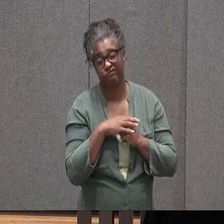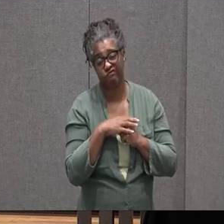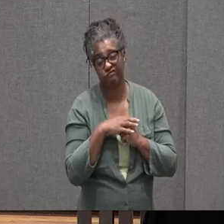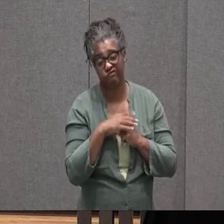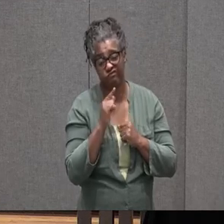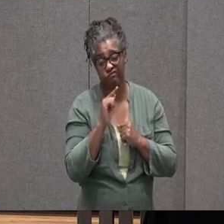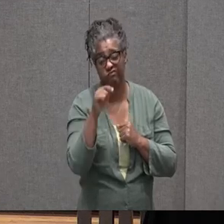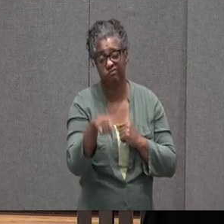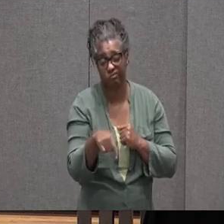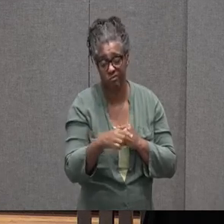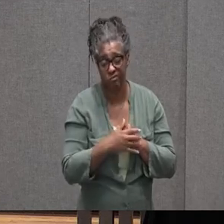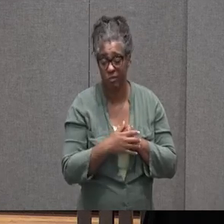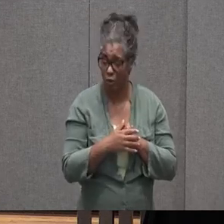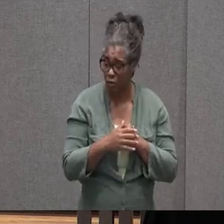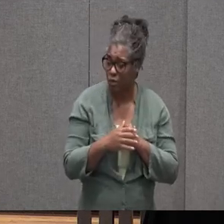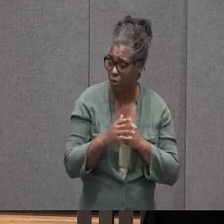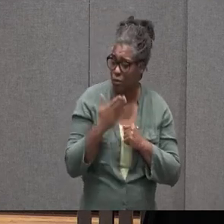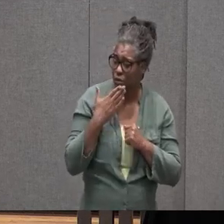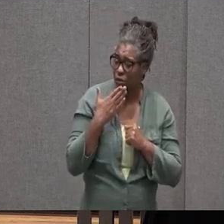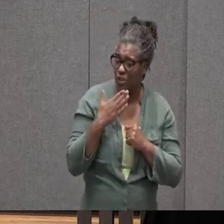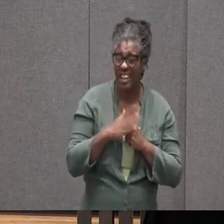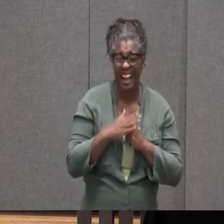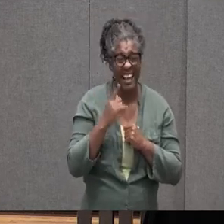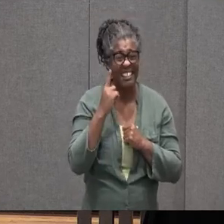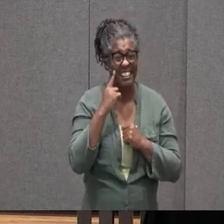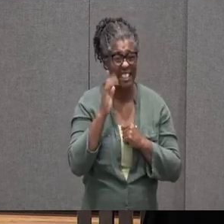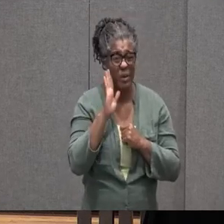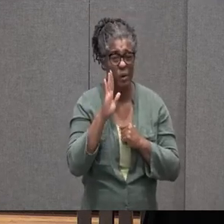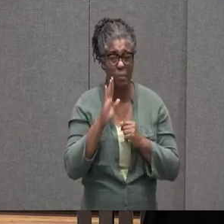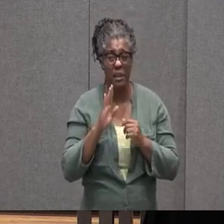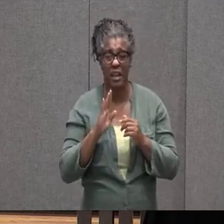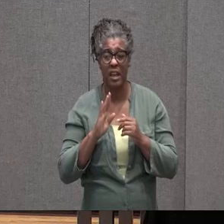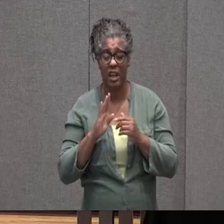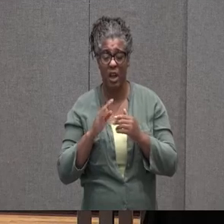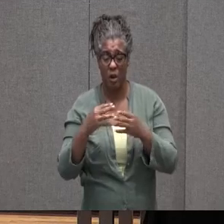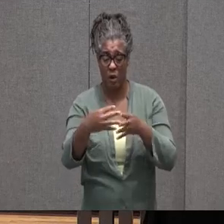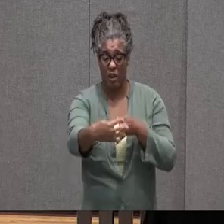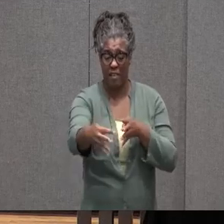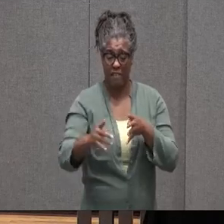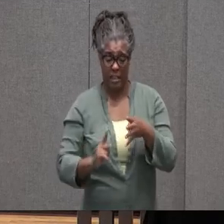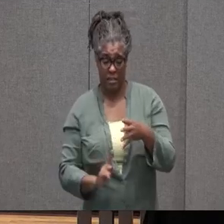it went pretty good. I think it would have gone over the fence, but... Thinking about